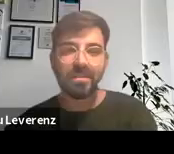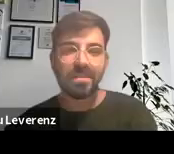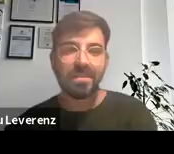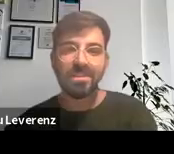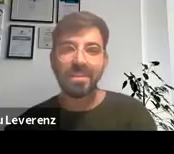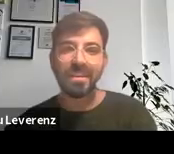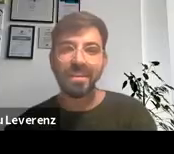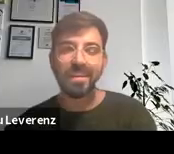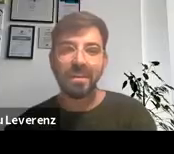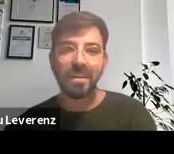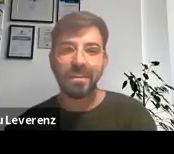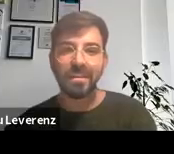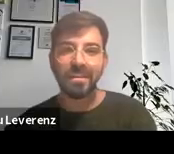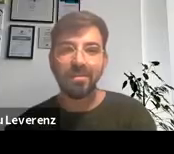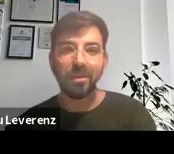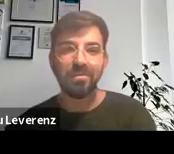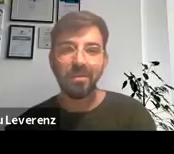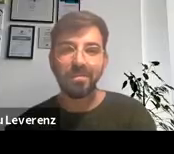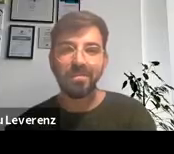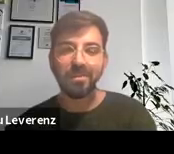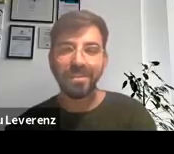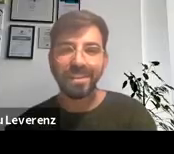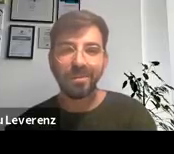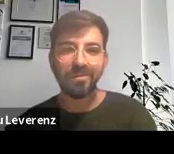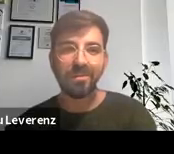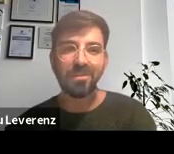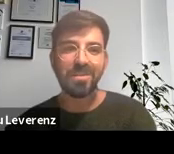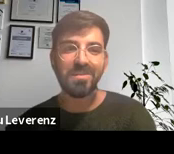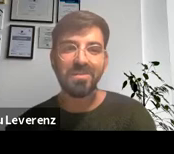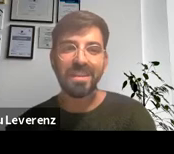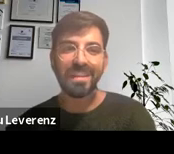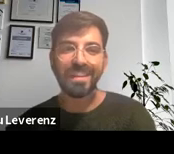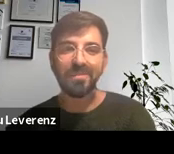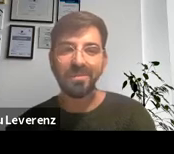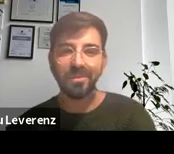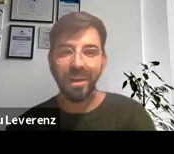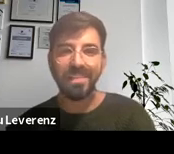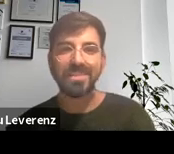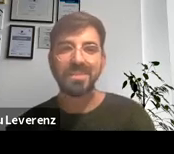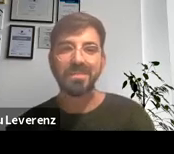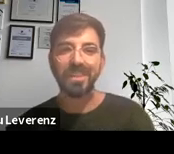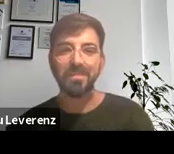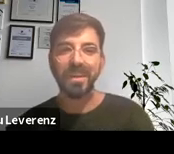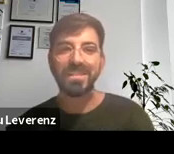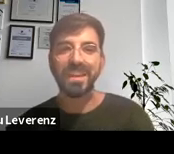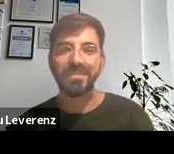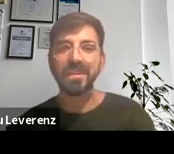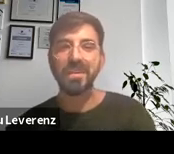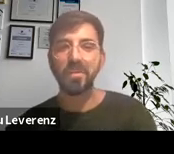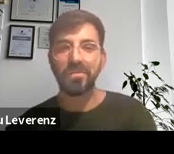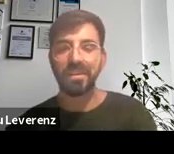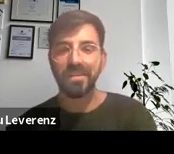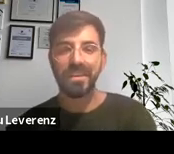So this is just like a quote from Dirk, one of our users, who's saying like Monevo Drive is something that makes